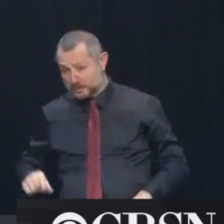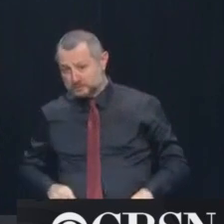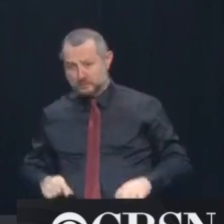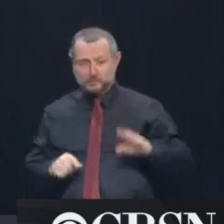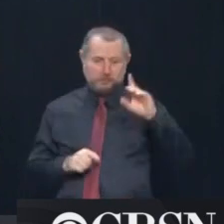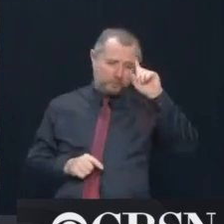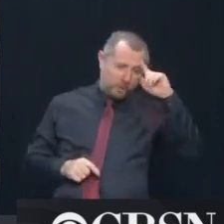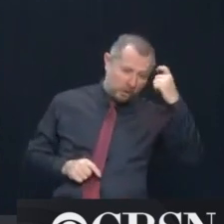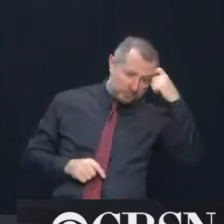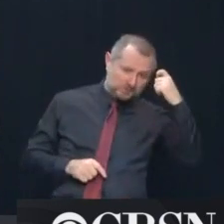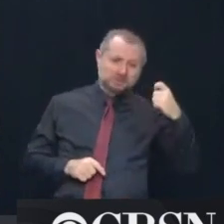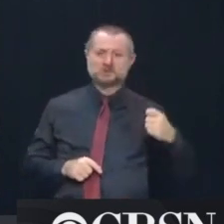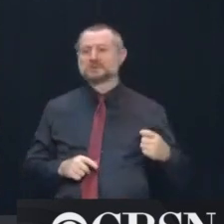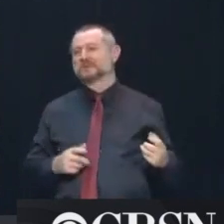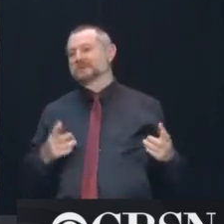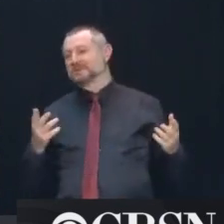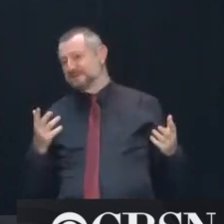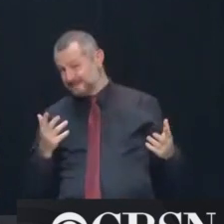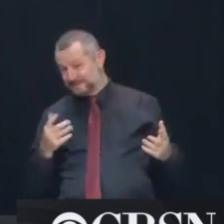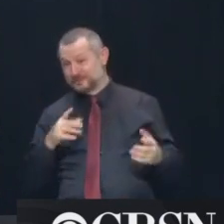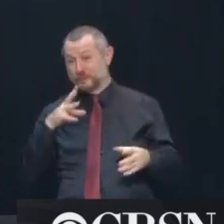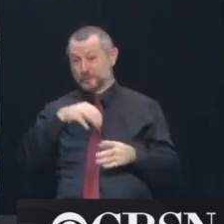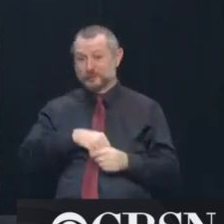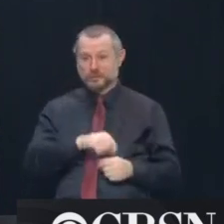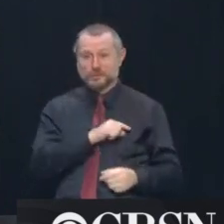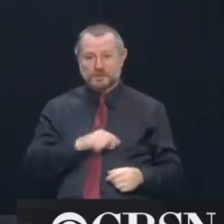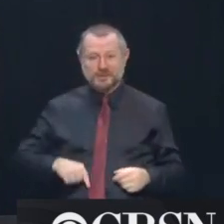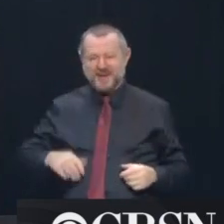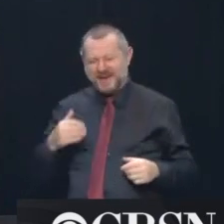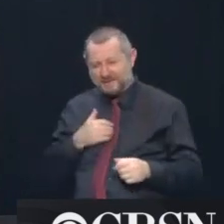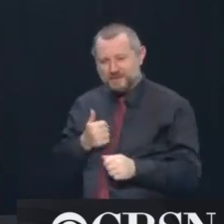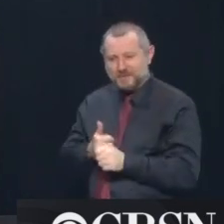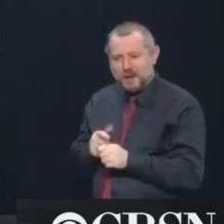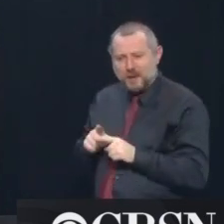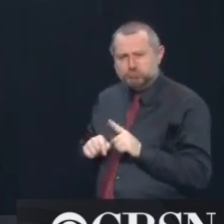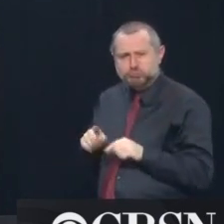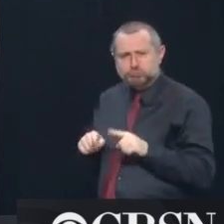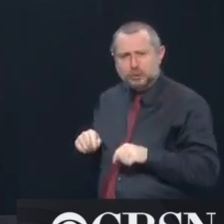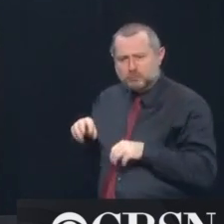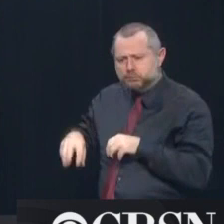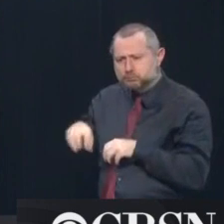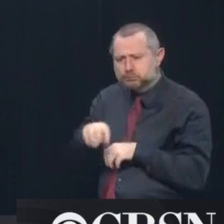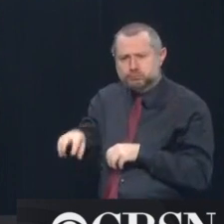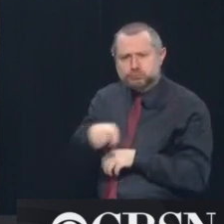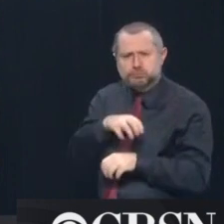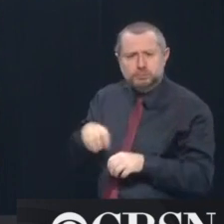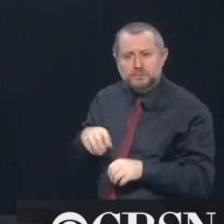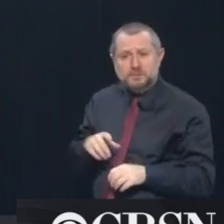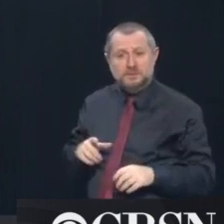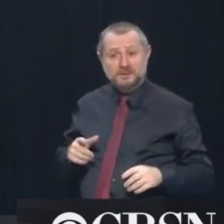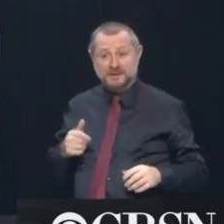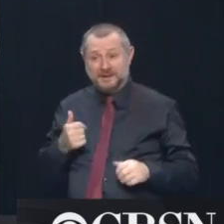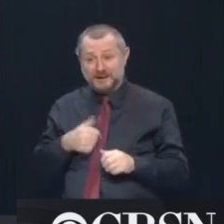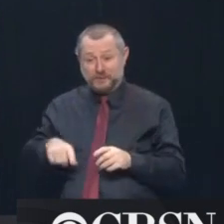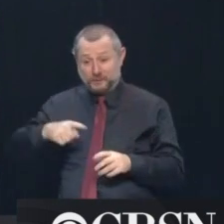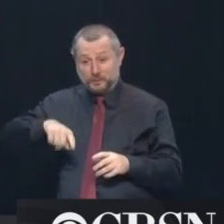Bronx, and within Queens, different numbers. Any one of those